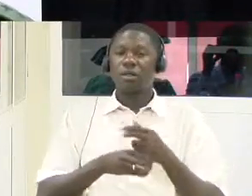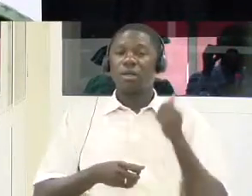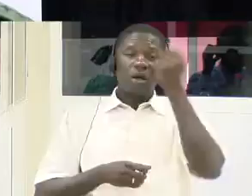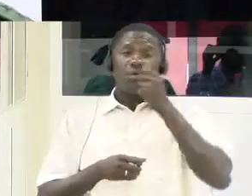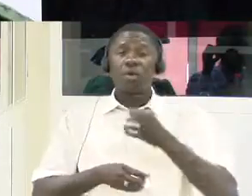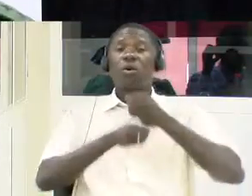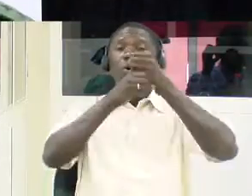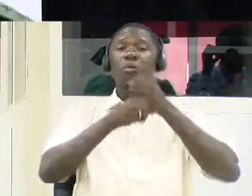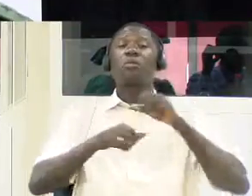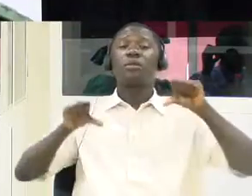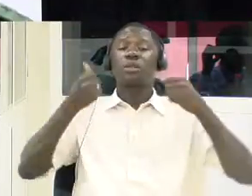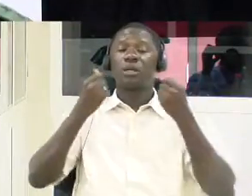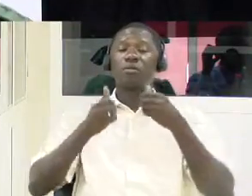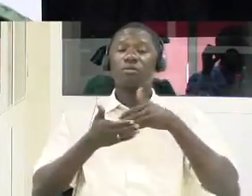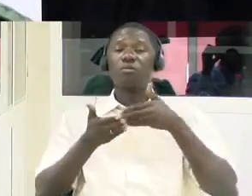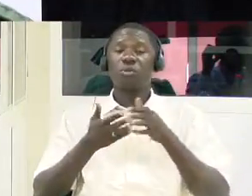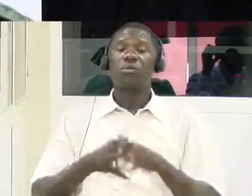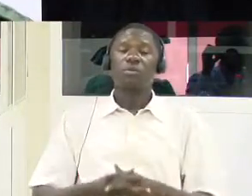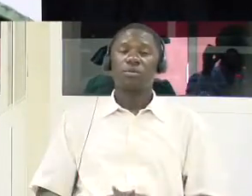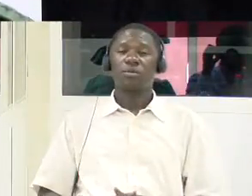my office with my orderly.